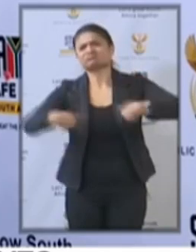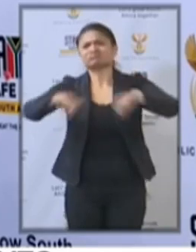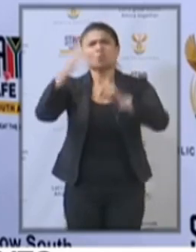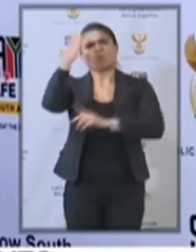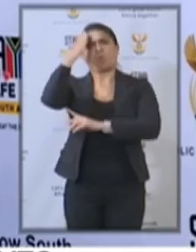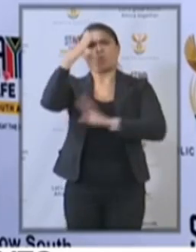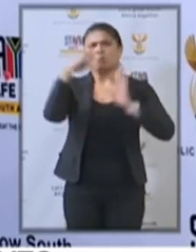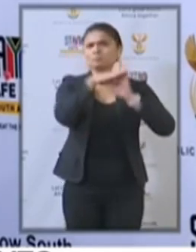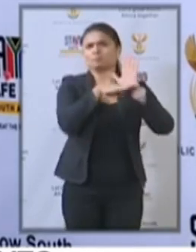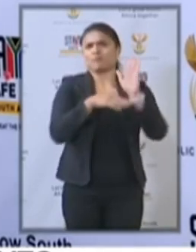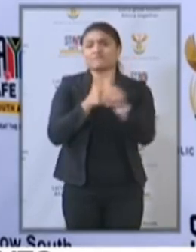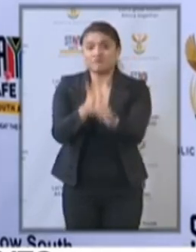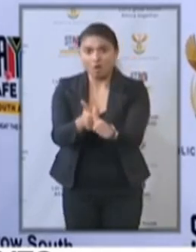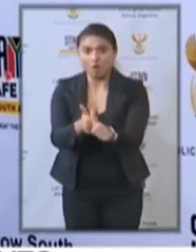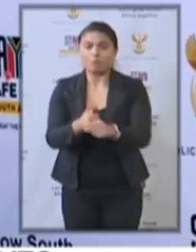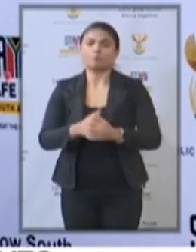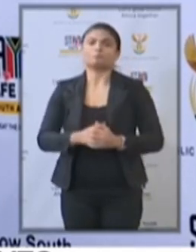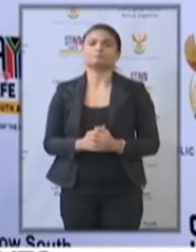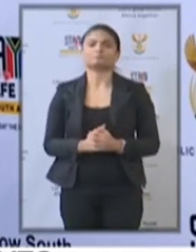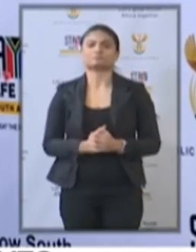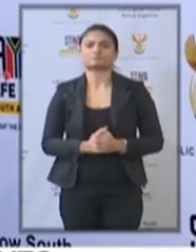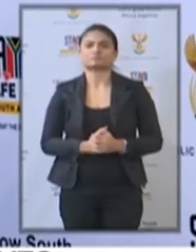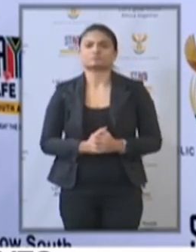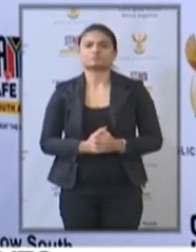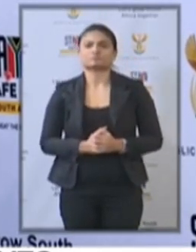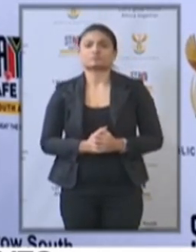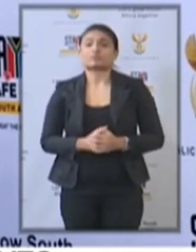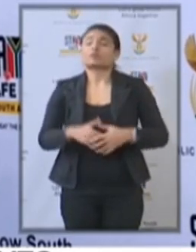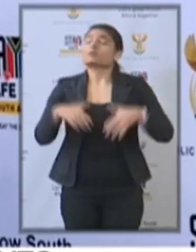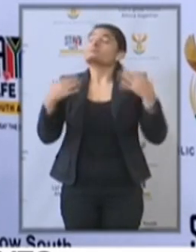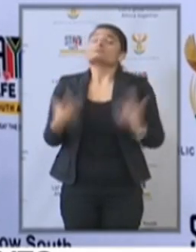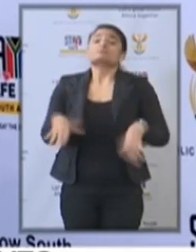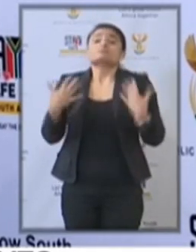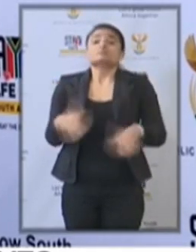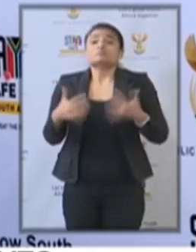The most important message